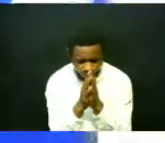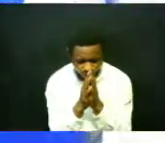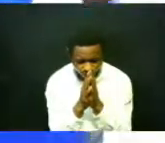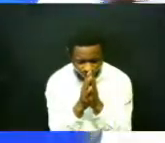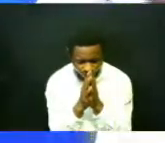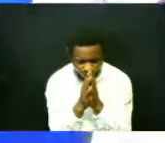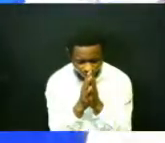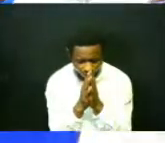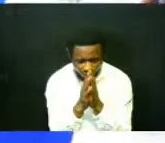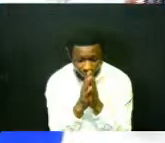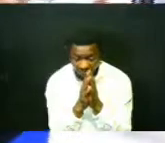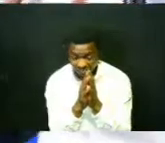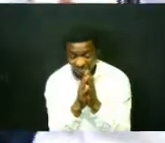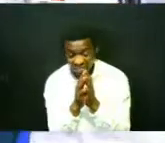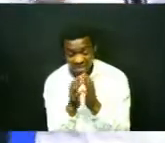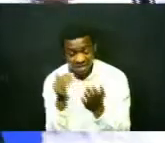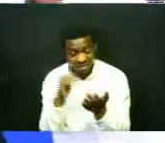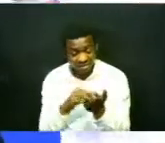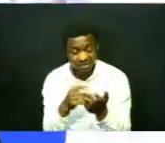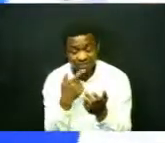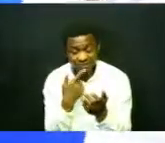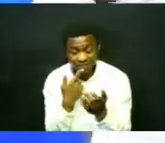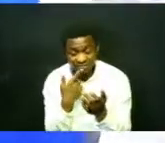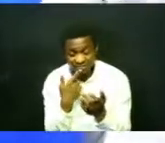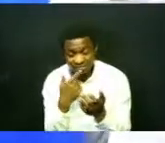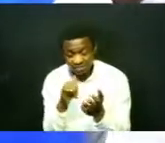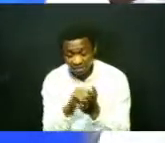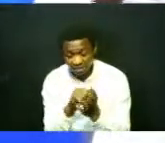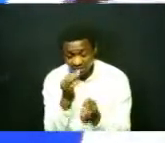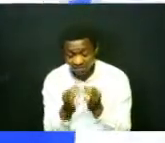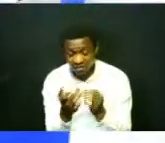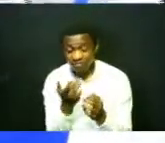We also heard tonight about enthronement.